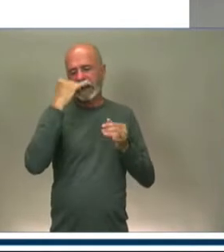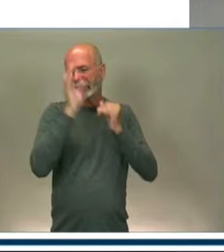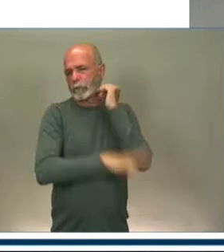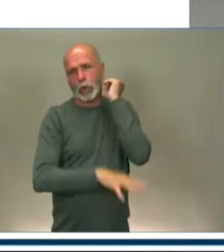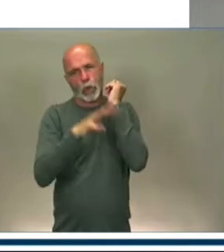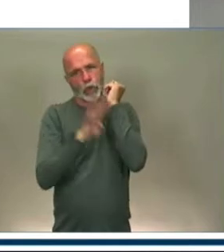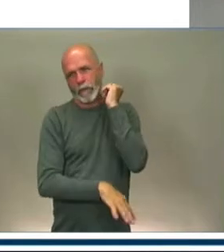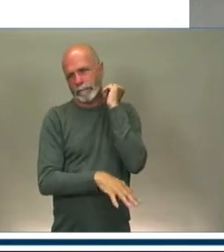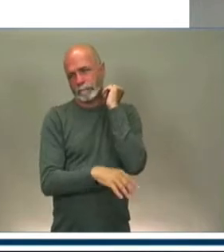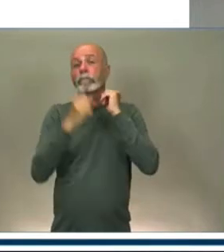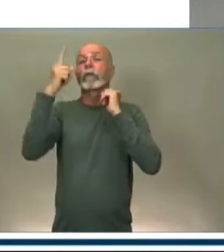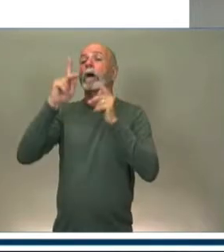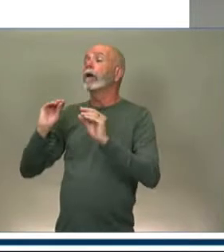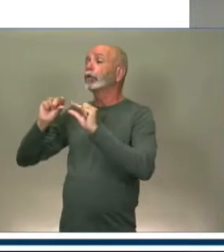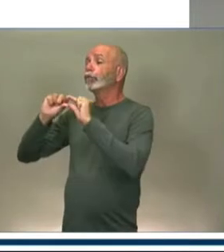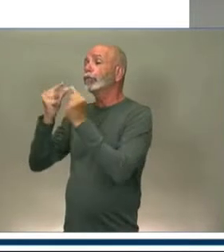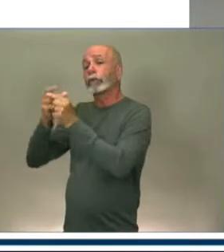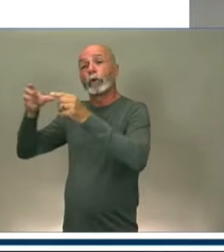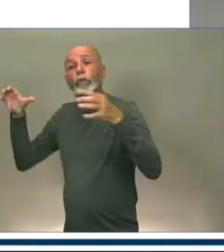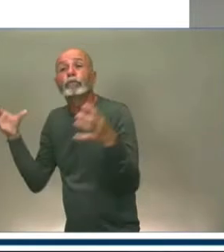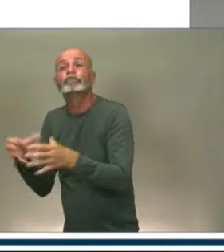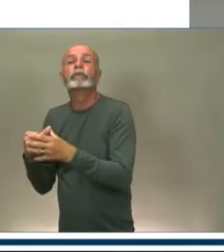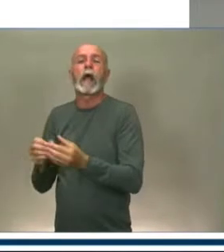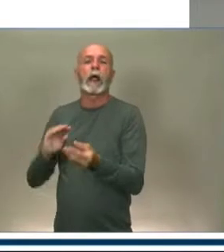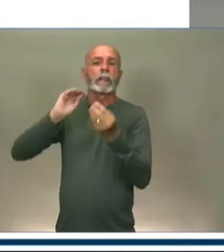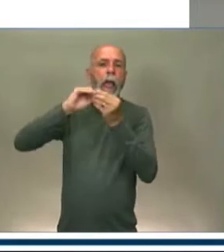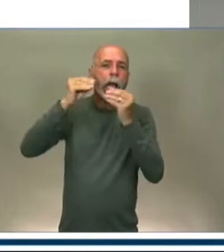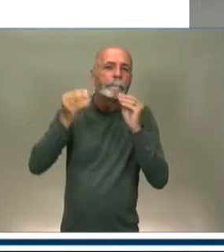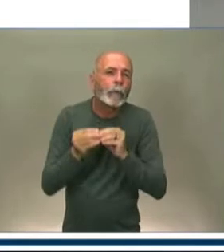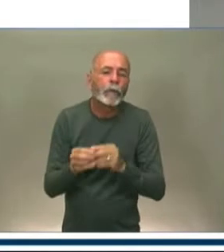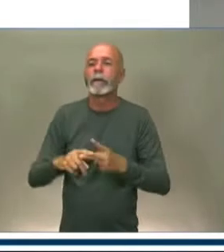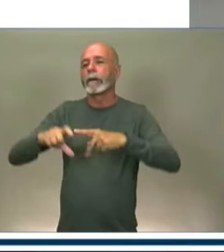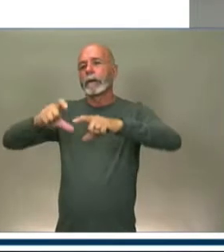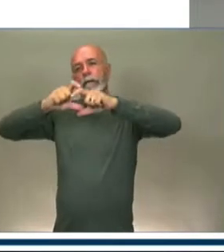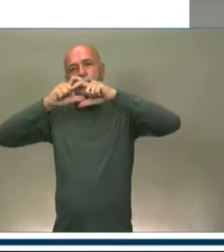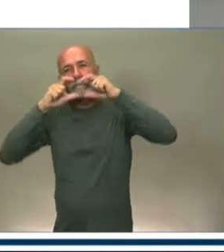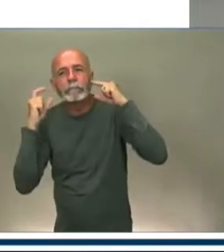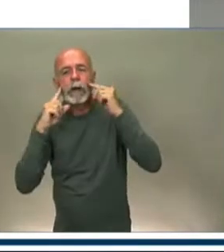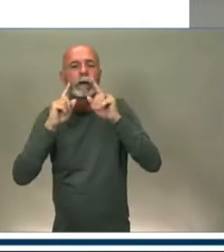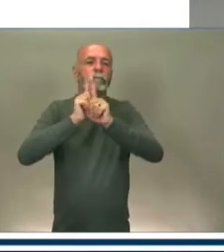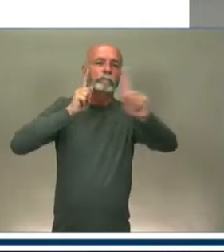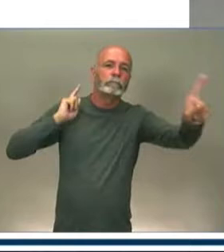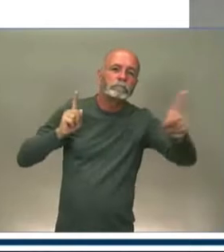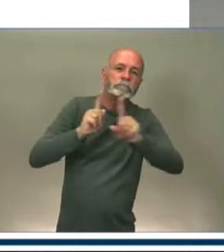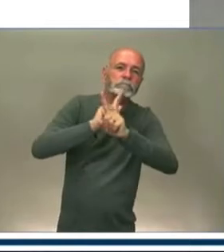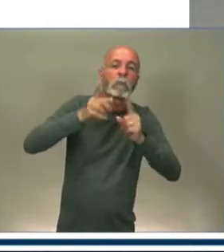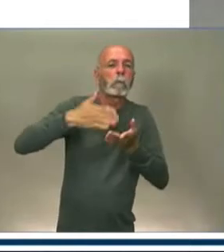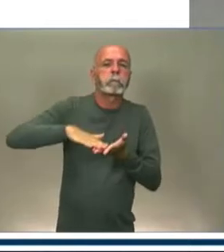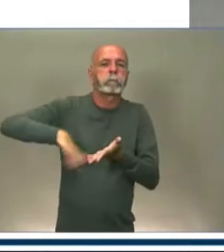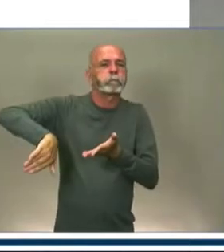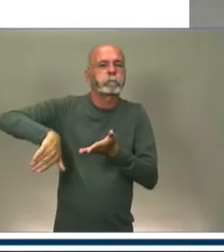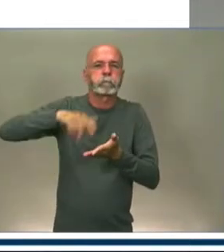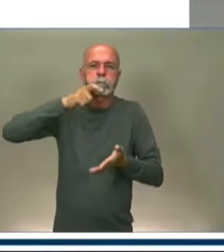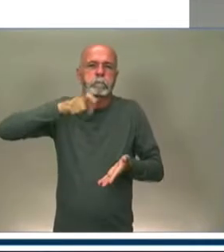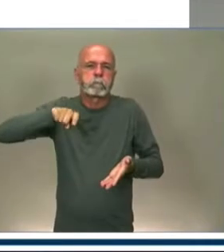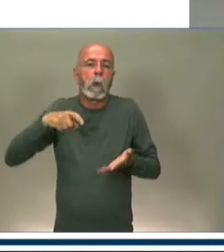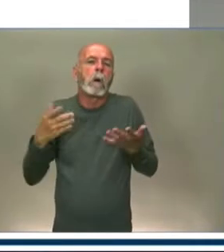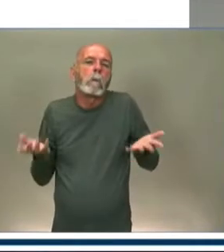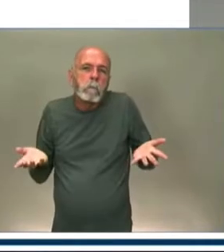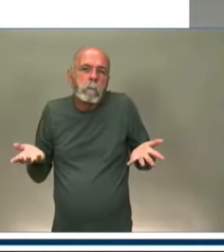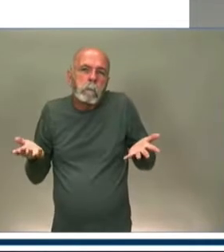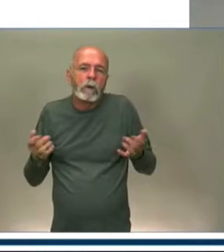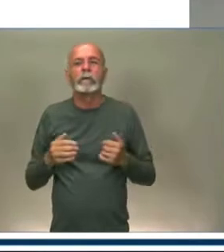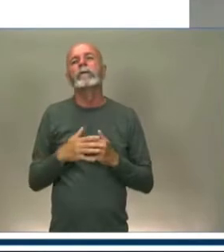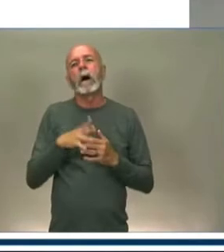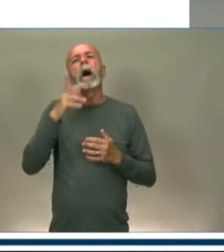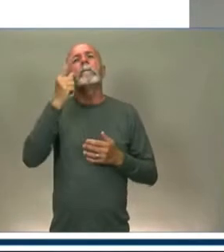limits, masks, and physical distancing, will be lifted. We will continue to require self-isolation and testing